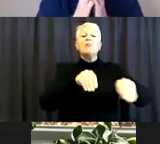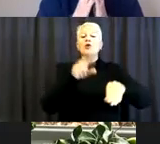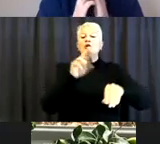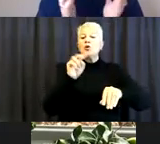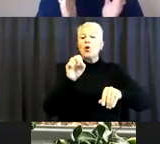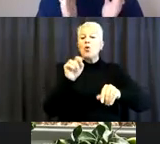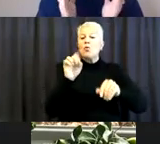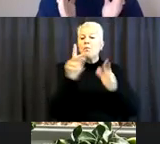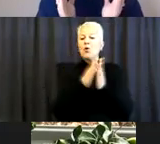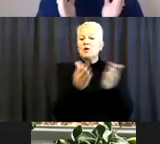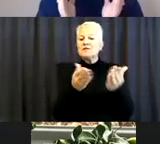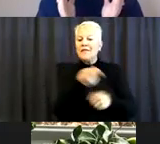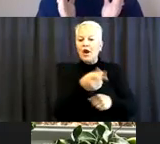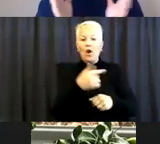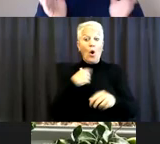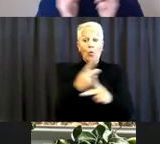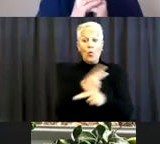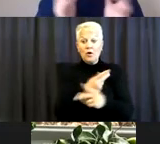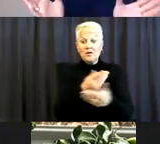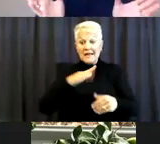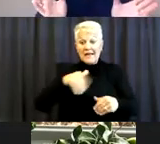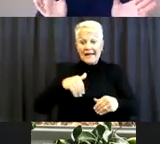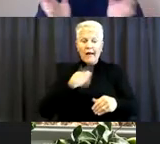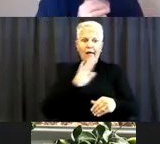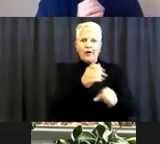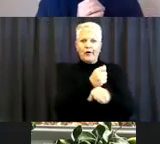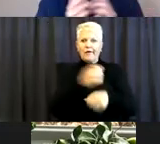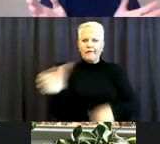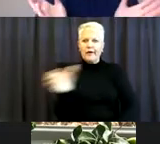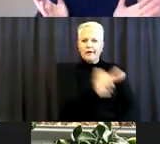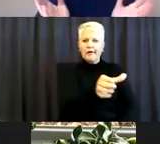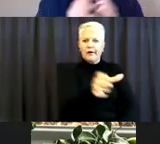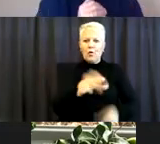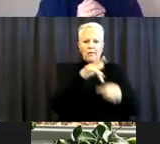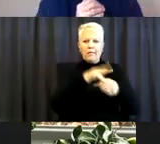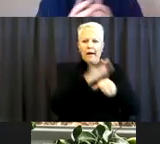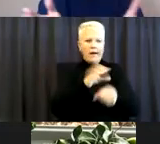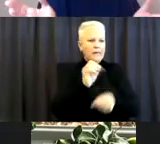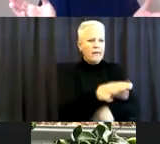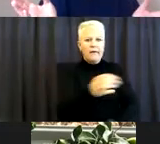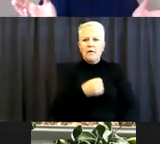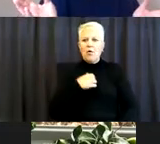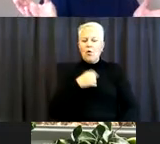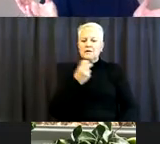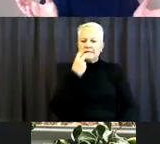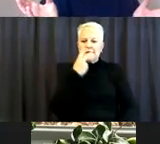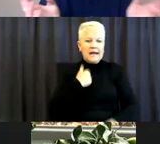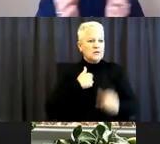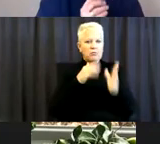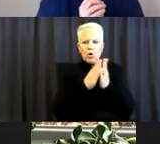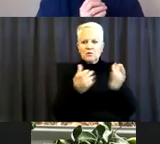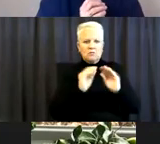or worse yet, their coffee there, or their pop there, or their snack there, or their textbooks there, whatever it may